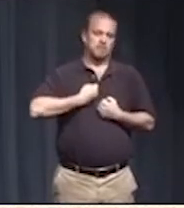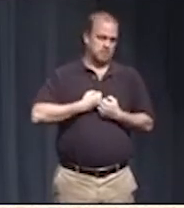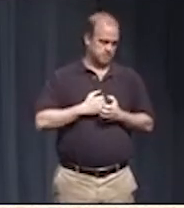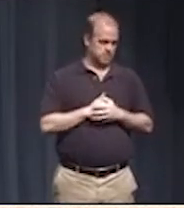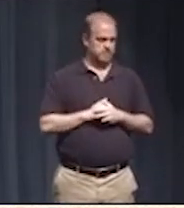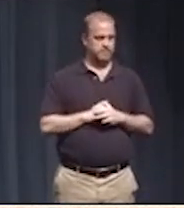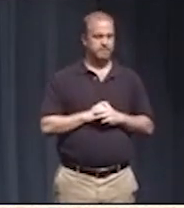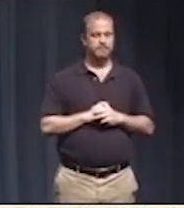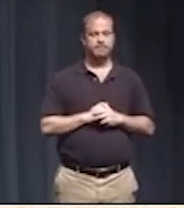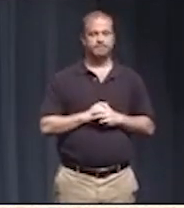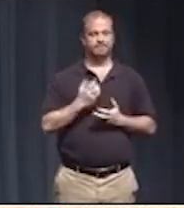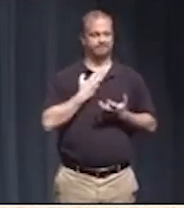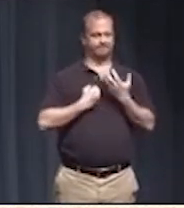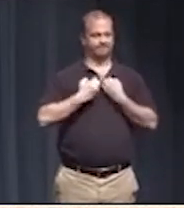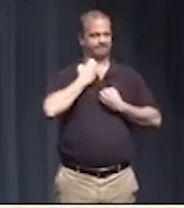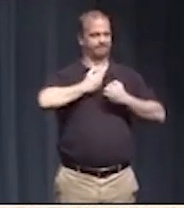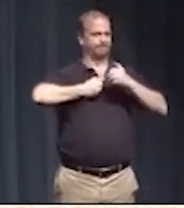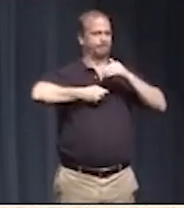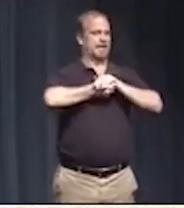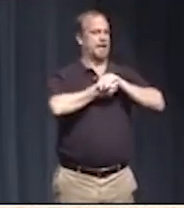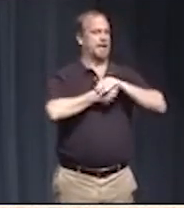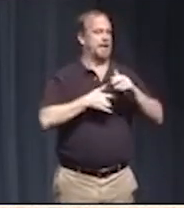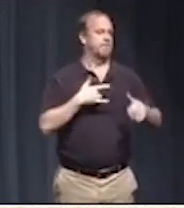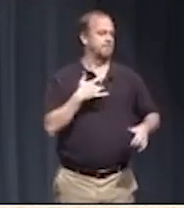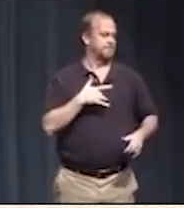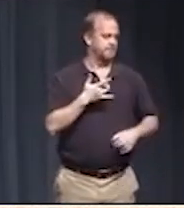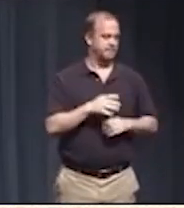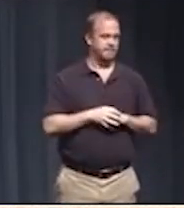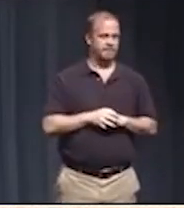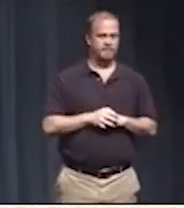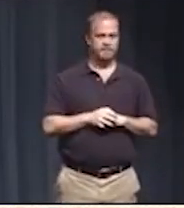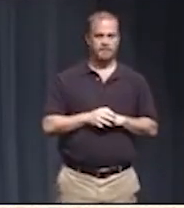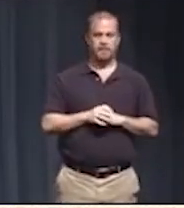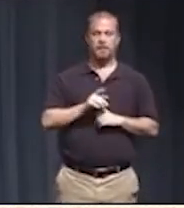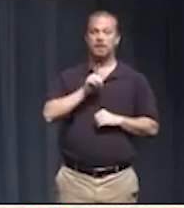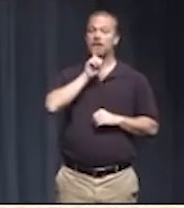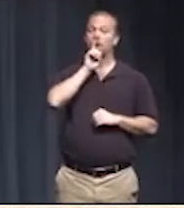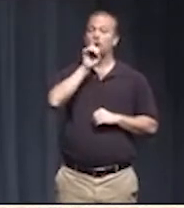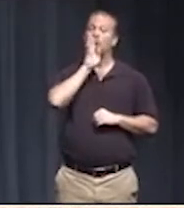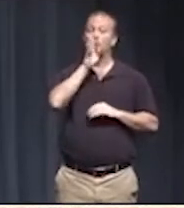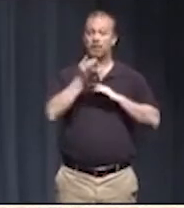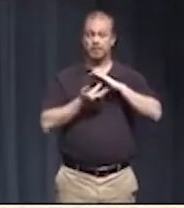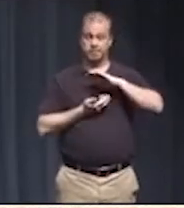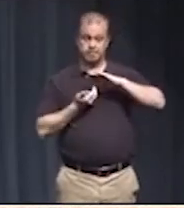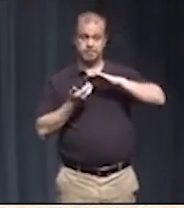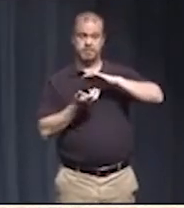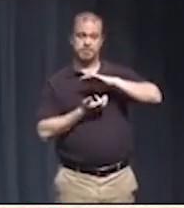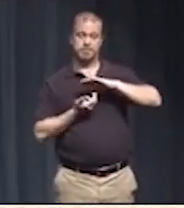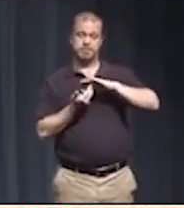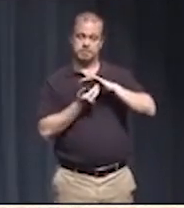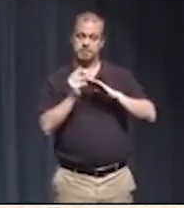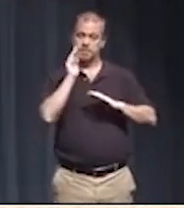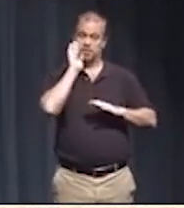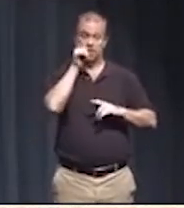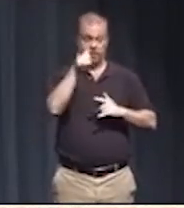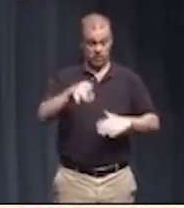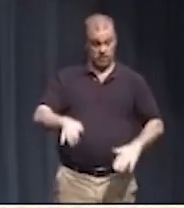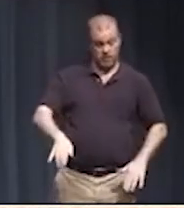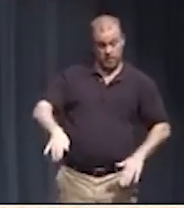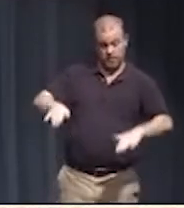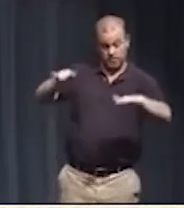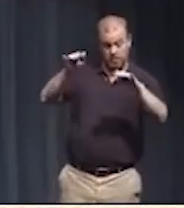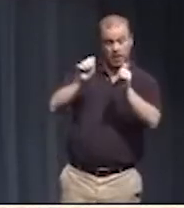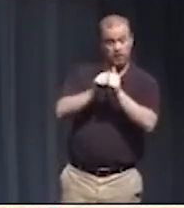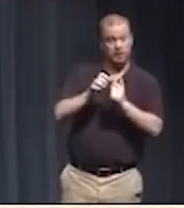We hide it. And it will go, and trust me, it will fester. Especially if you're trying to raise a child with